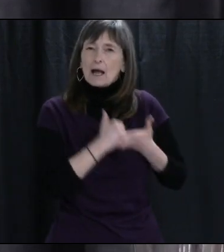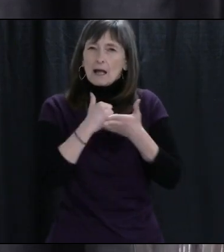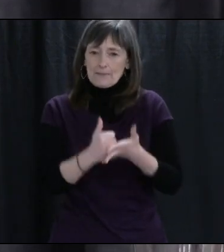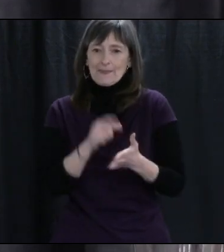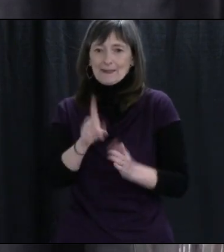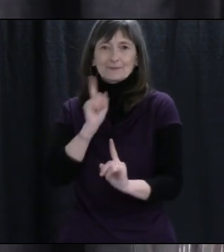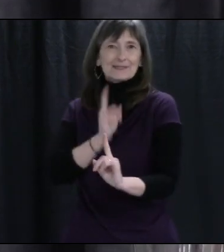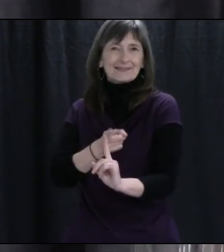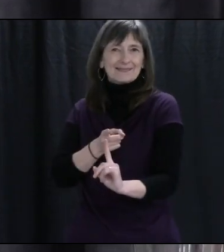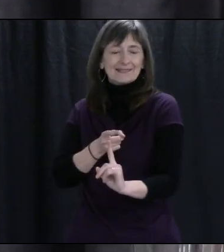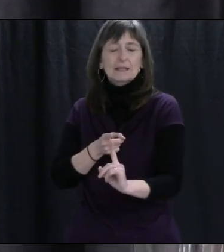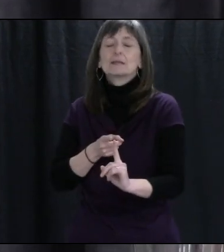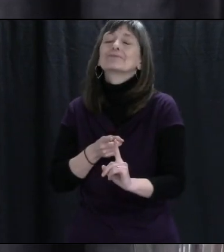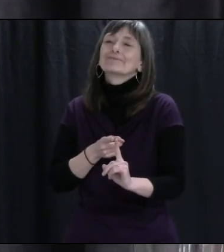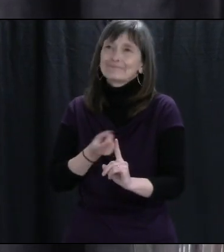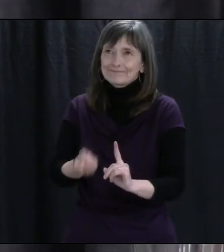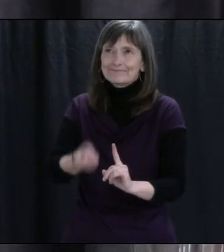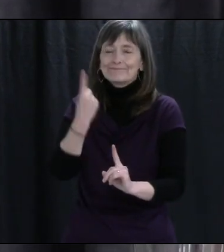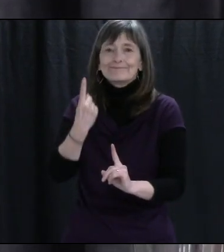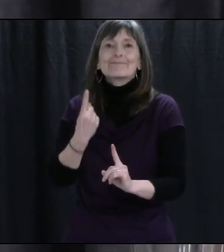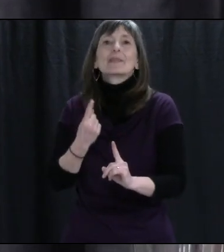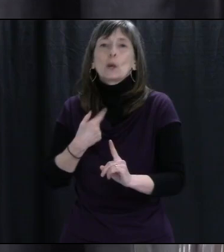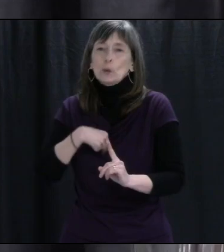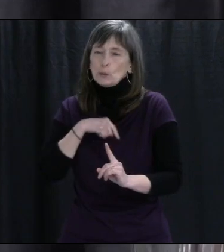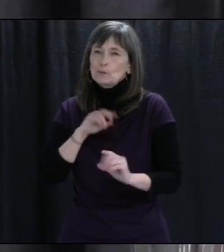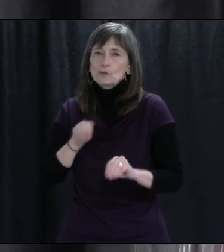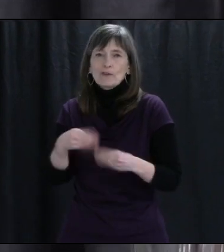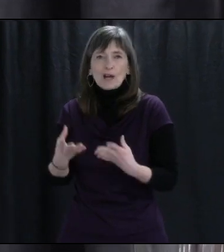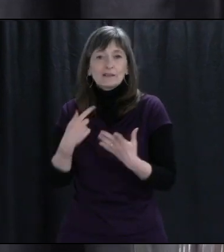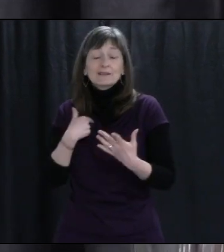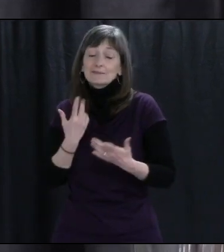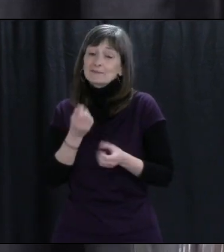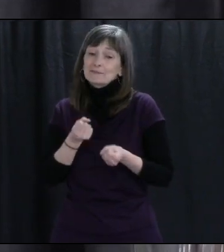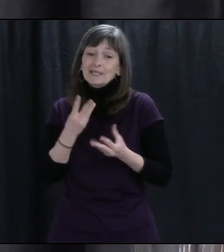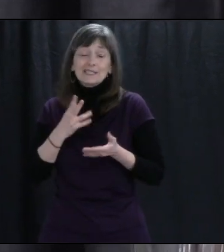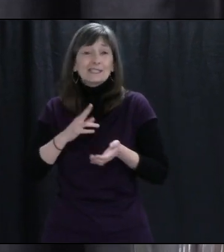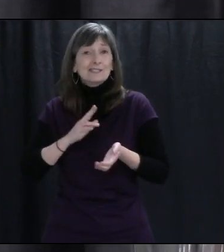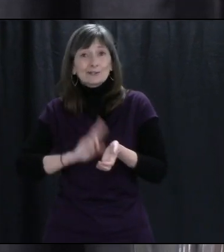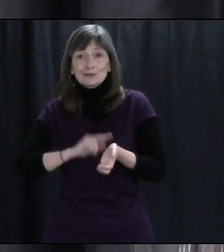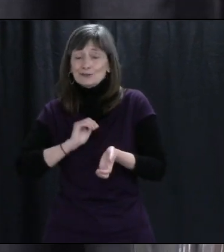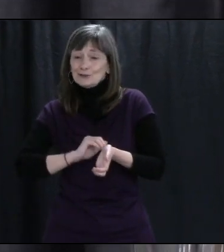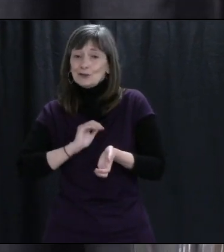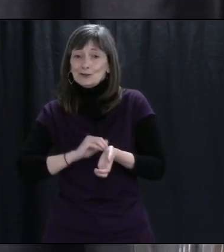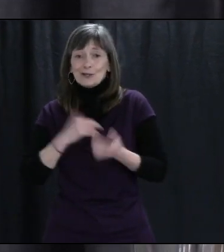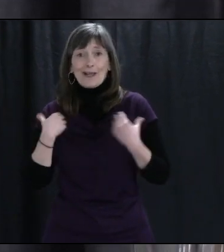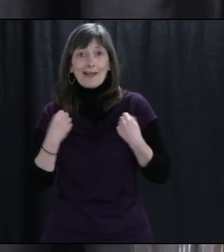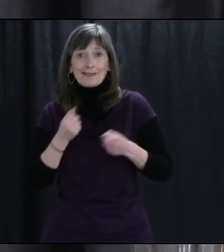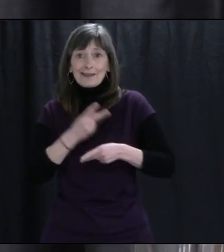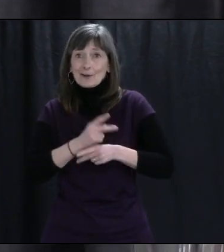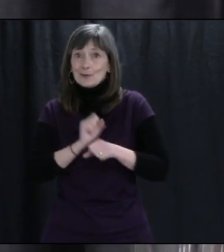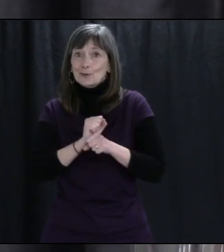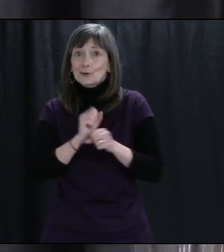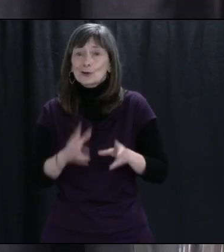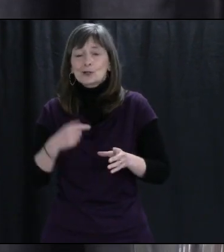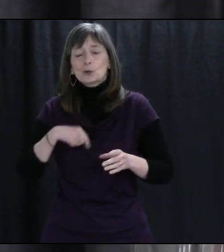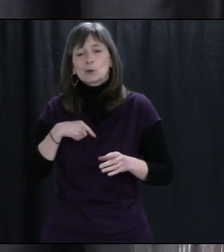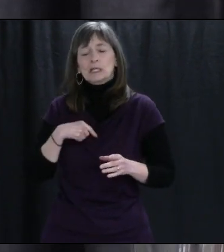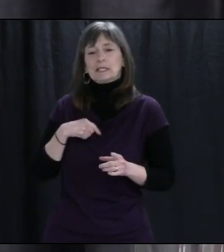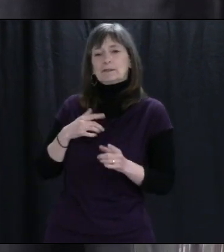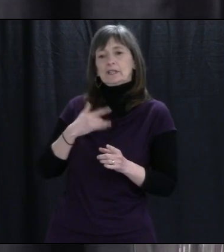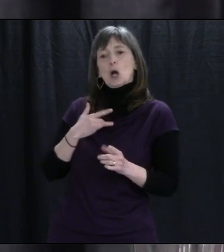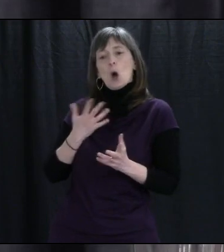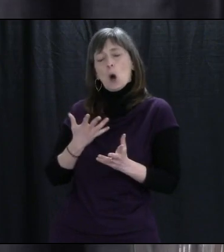providers. And indeed, one of our challenges has actually been to point healthcare providers in that direction. There is a kind of sense of